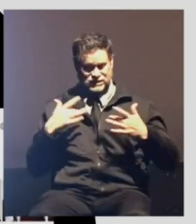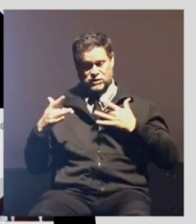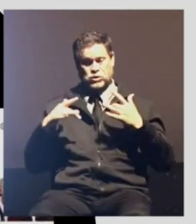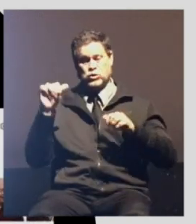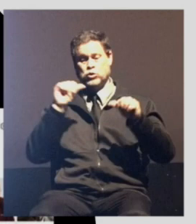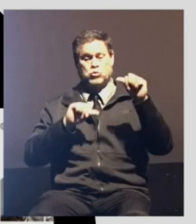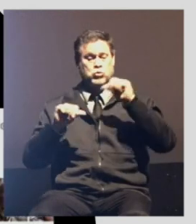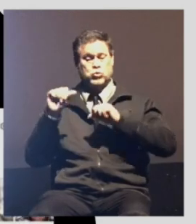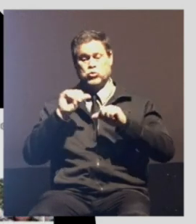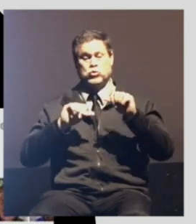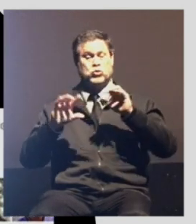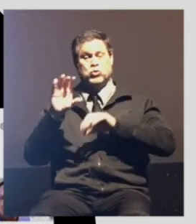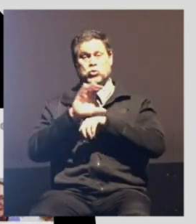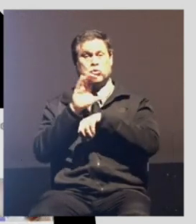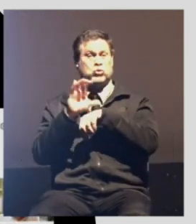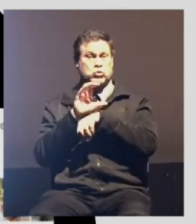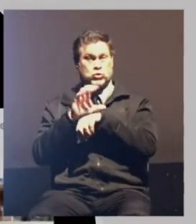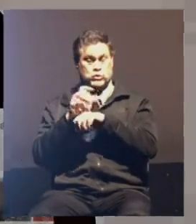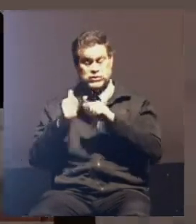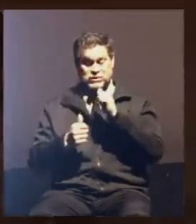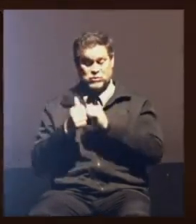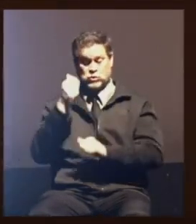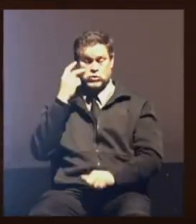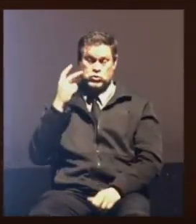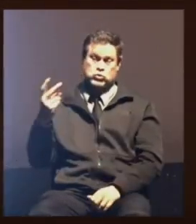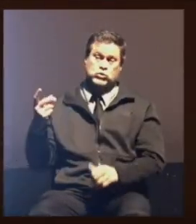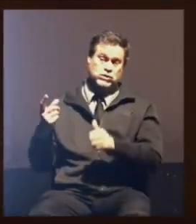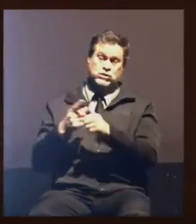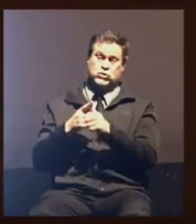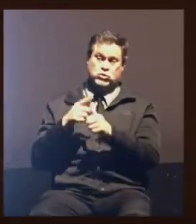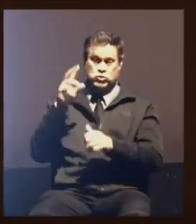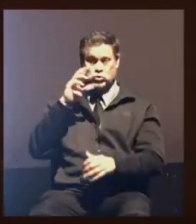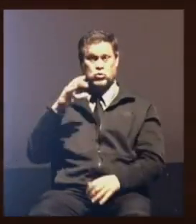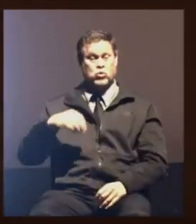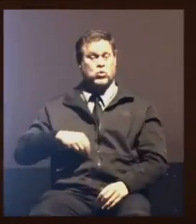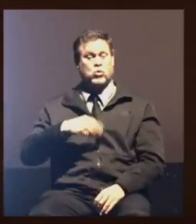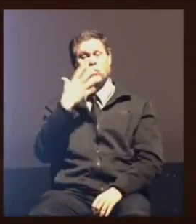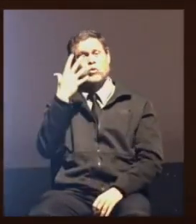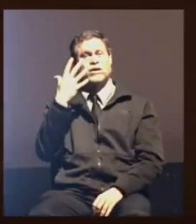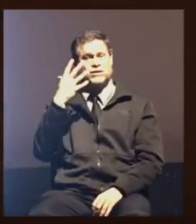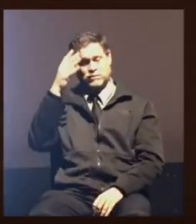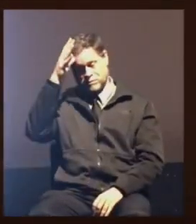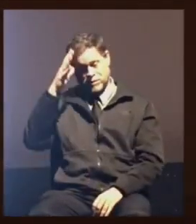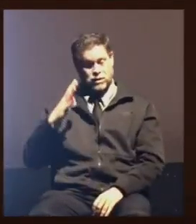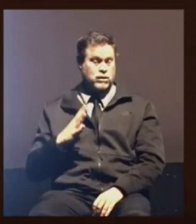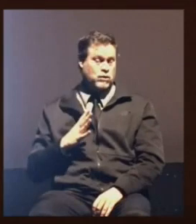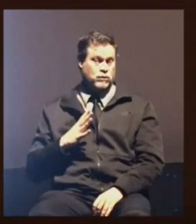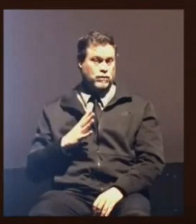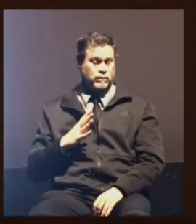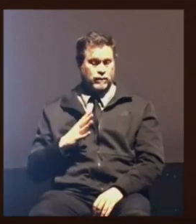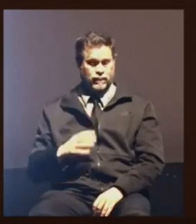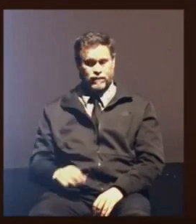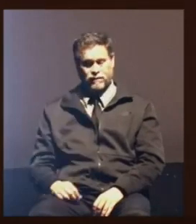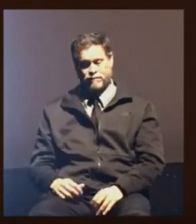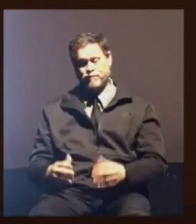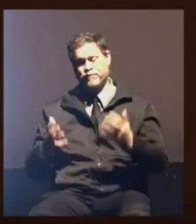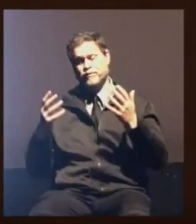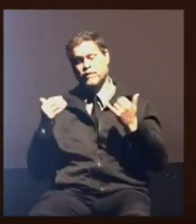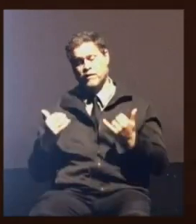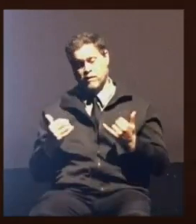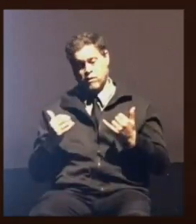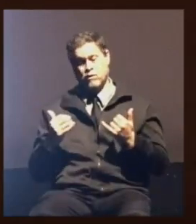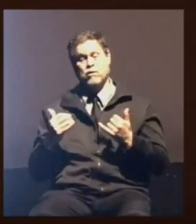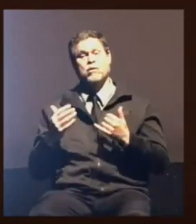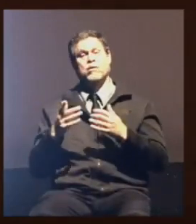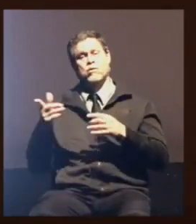computer scientists that I mostly saw in that initial search were white and they were male. Now, although they